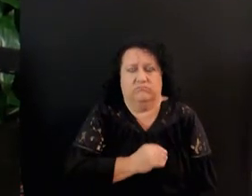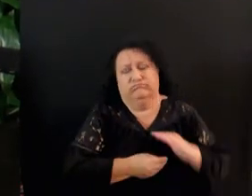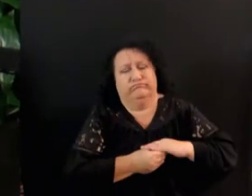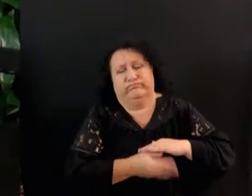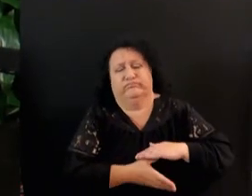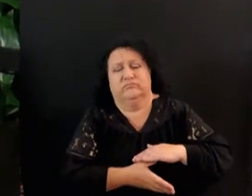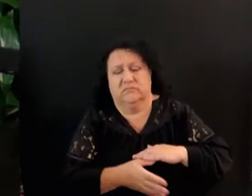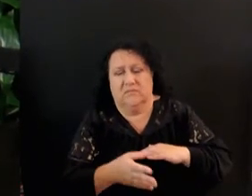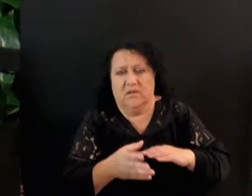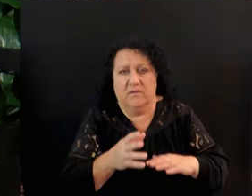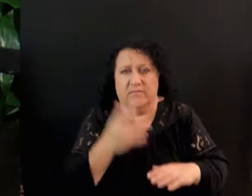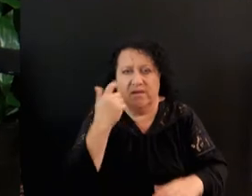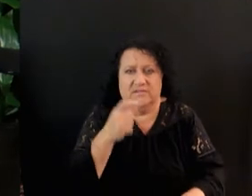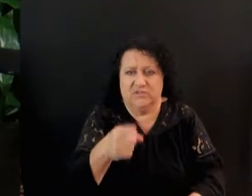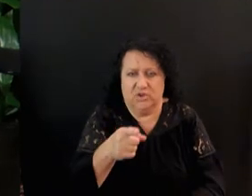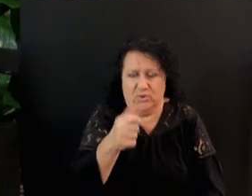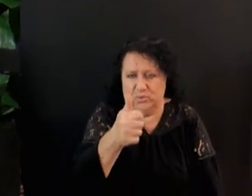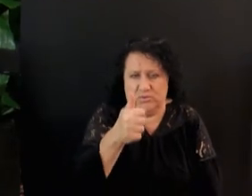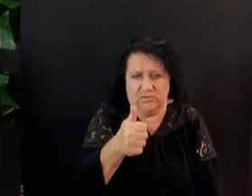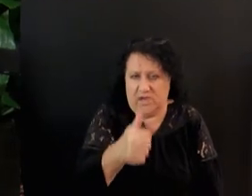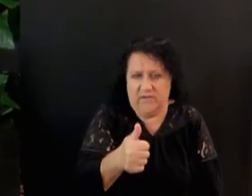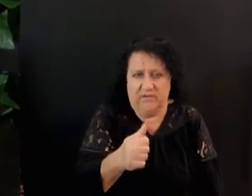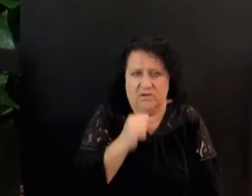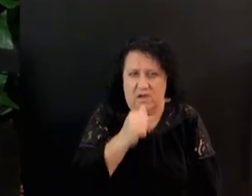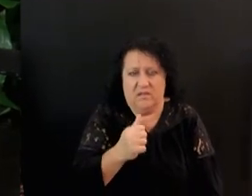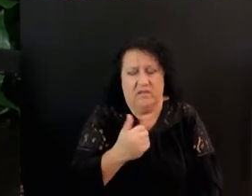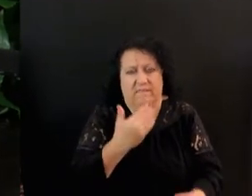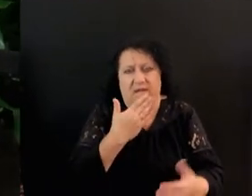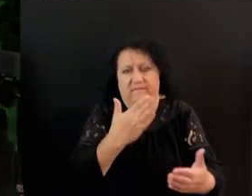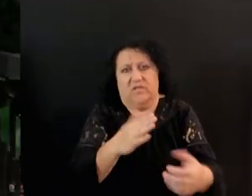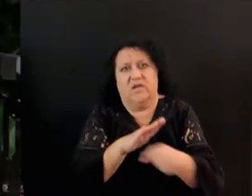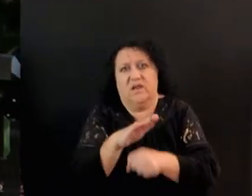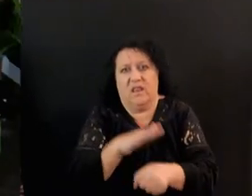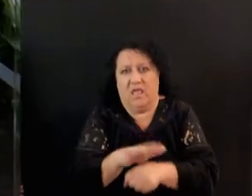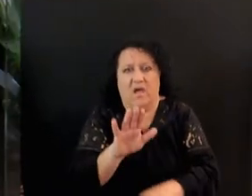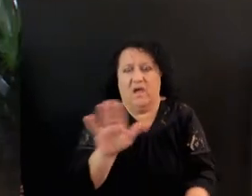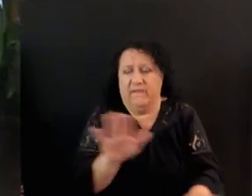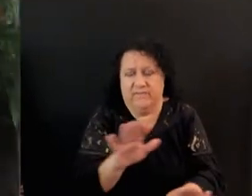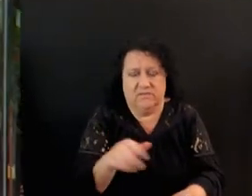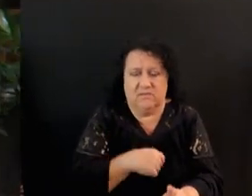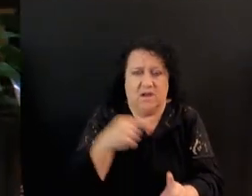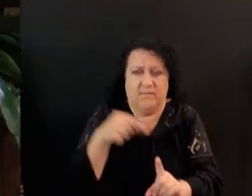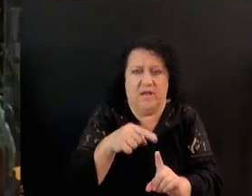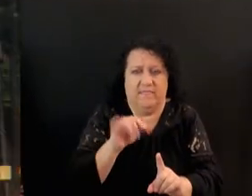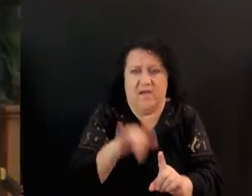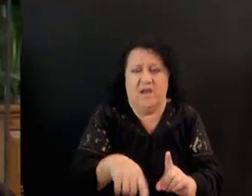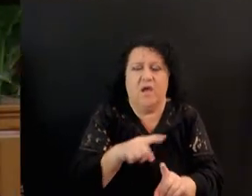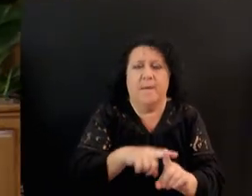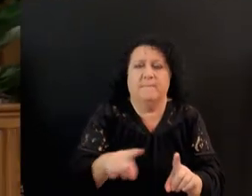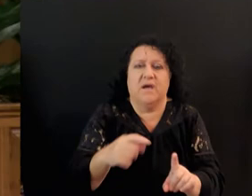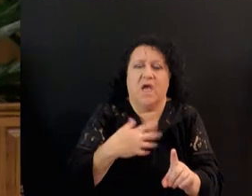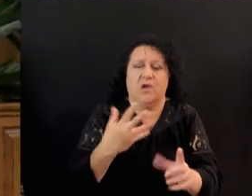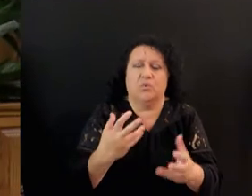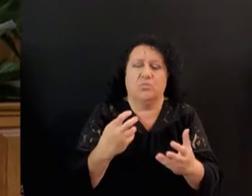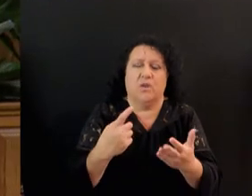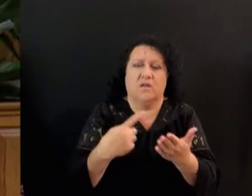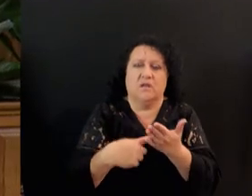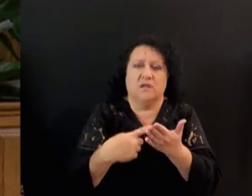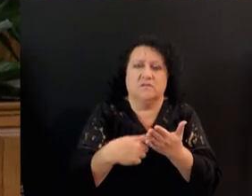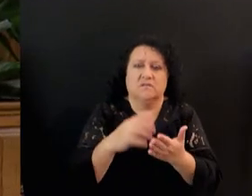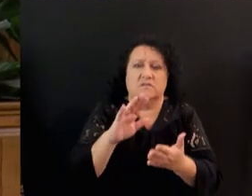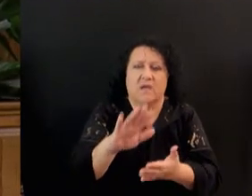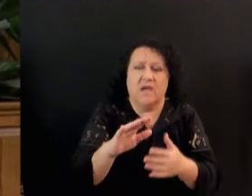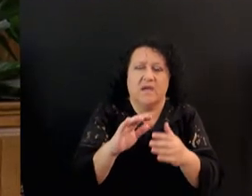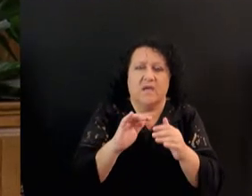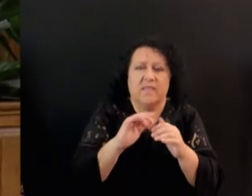that. The answer is always what the answer is. It is how do we continue to call out